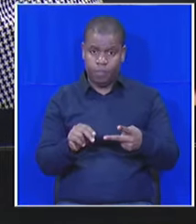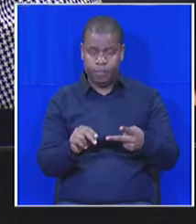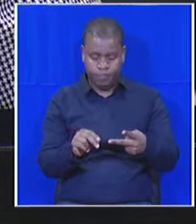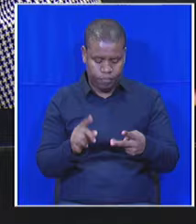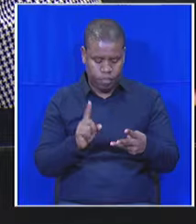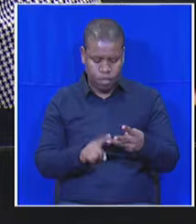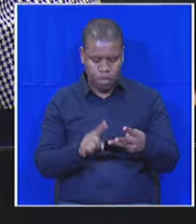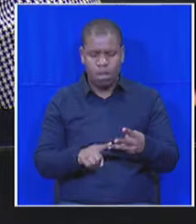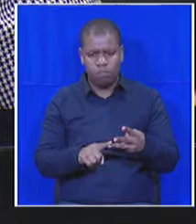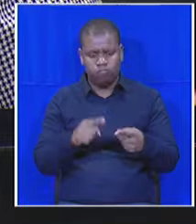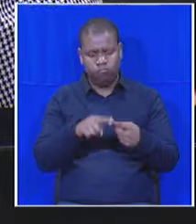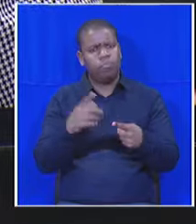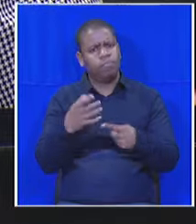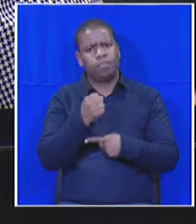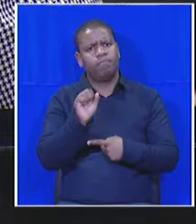The ayes have it.